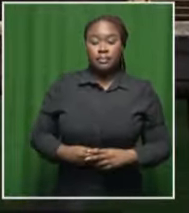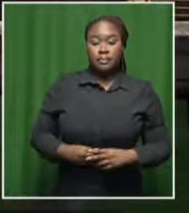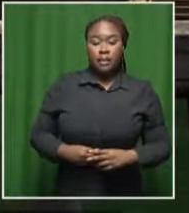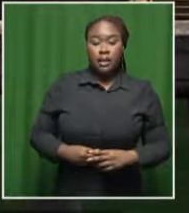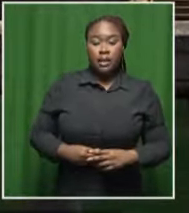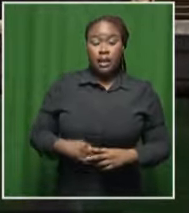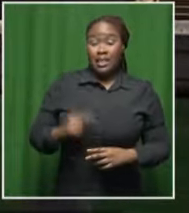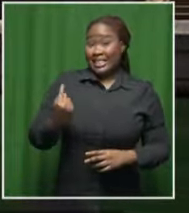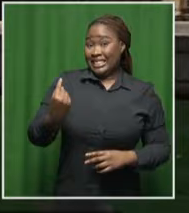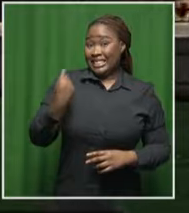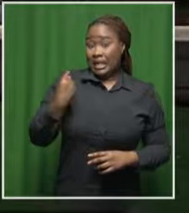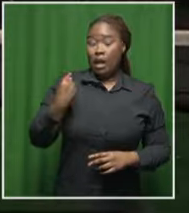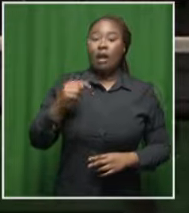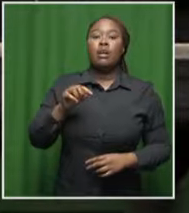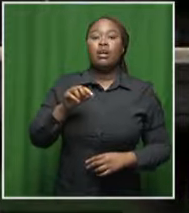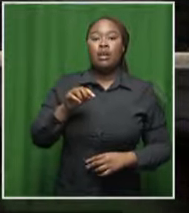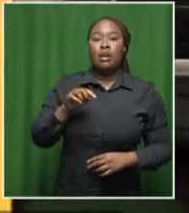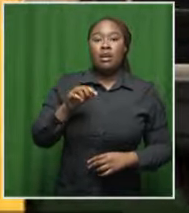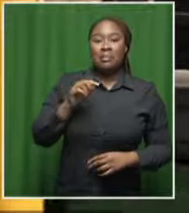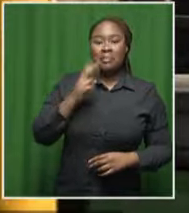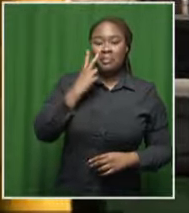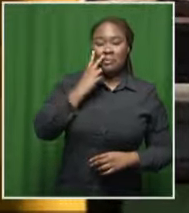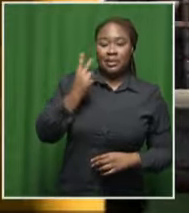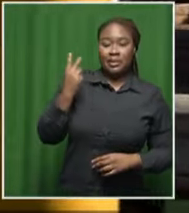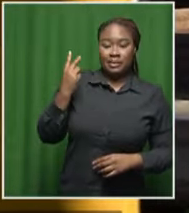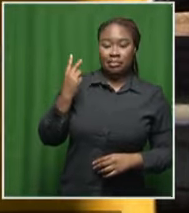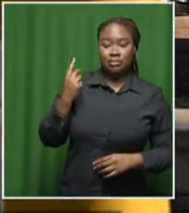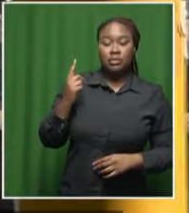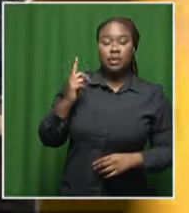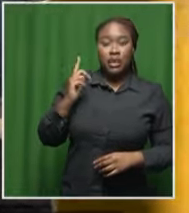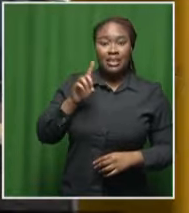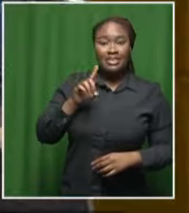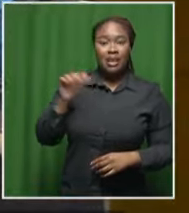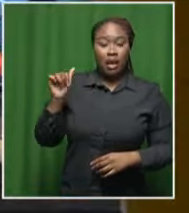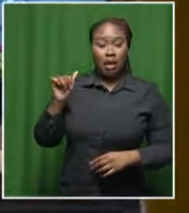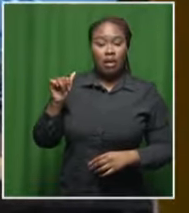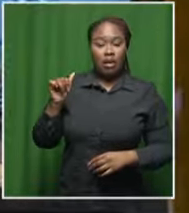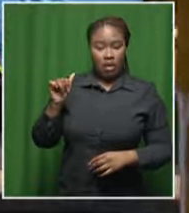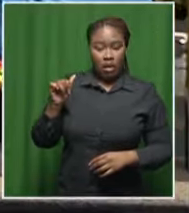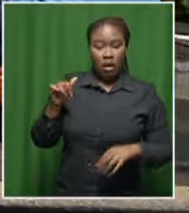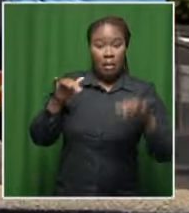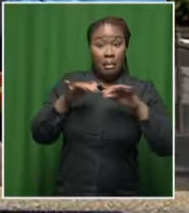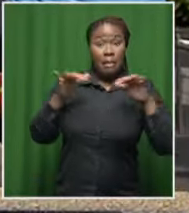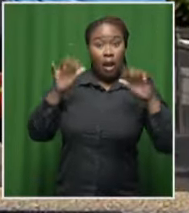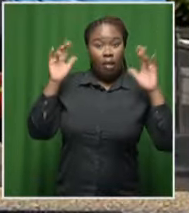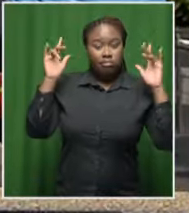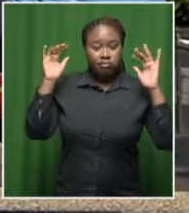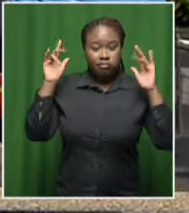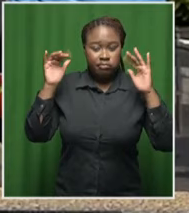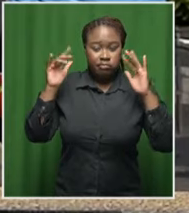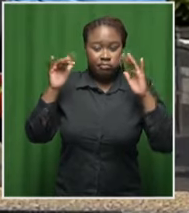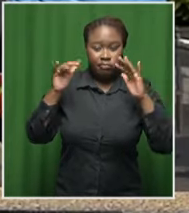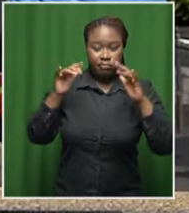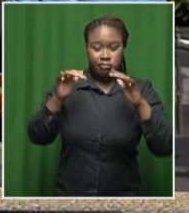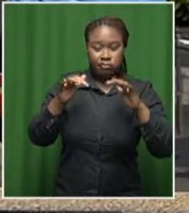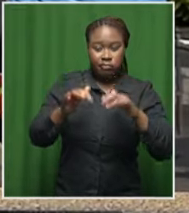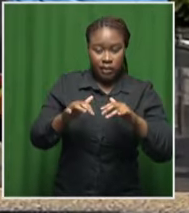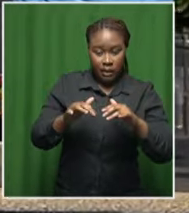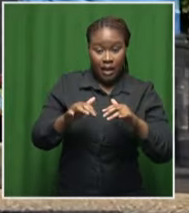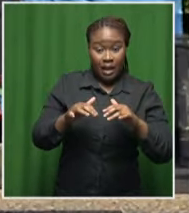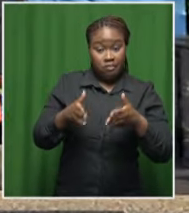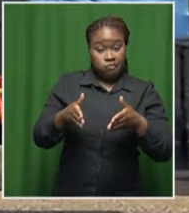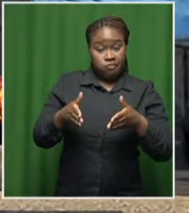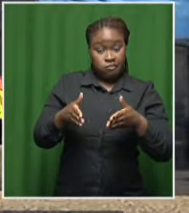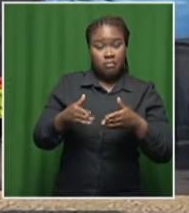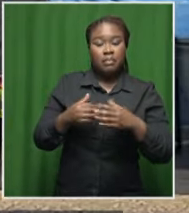place where the DA will be hosting their supporters as they are coming in at the start of the march. And you can see